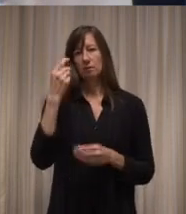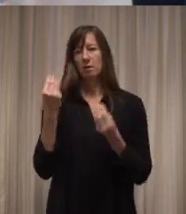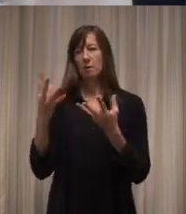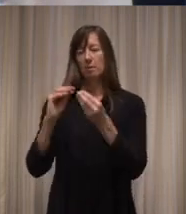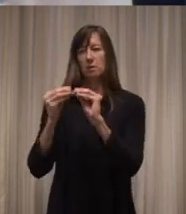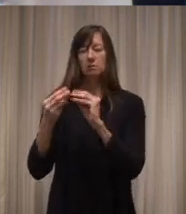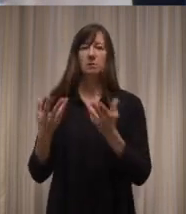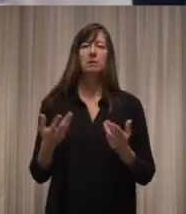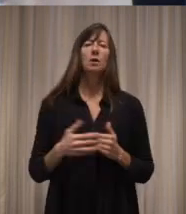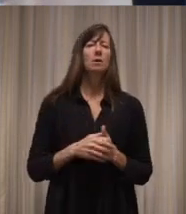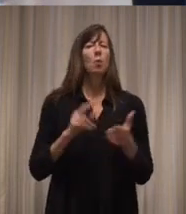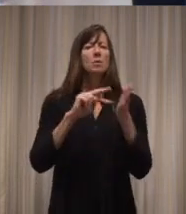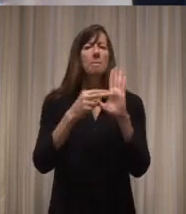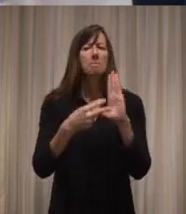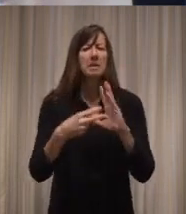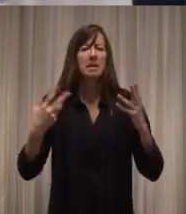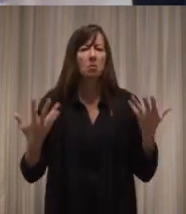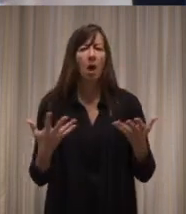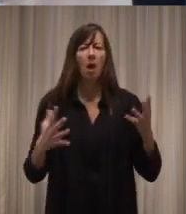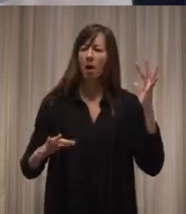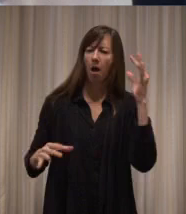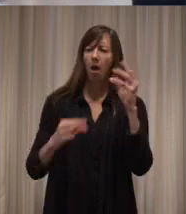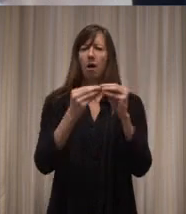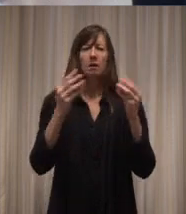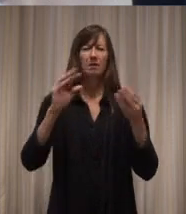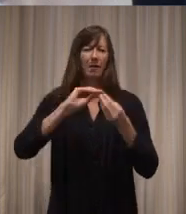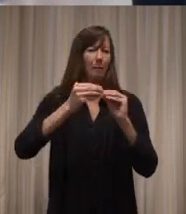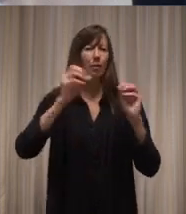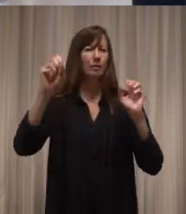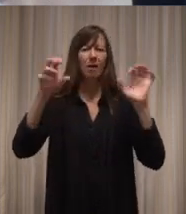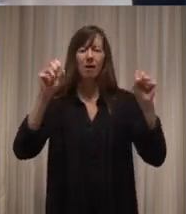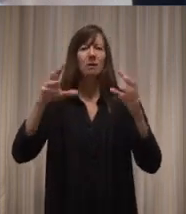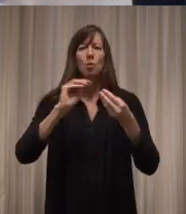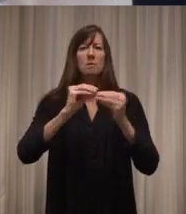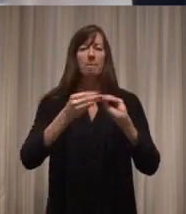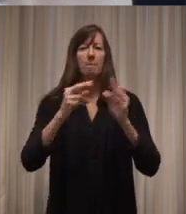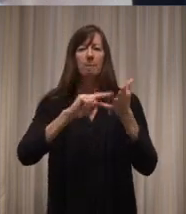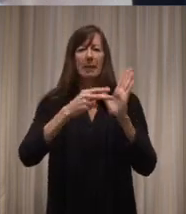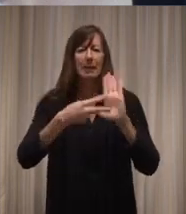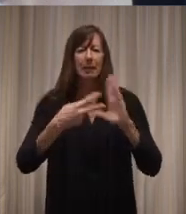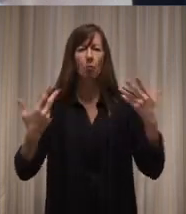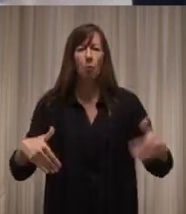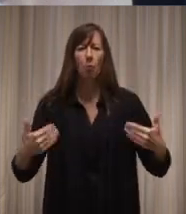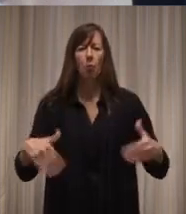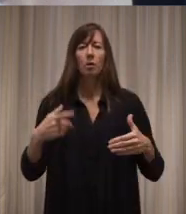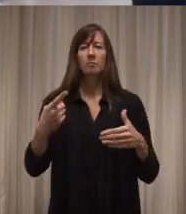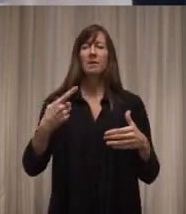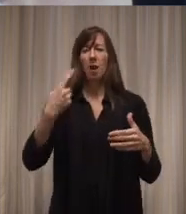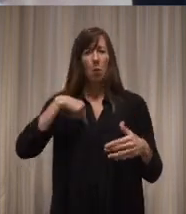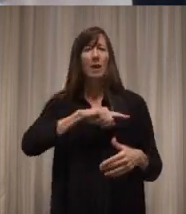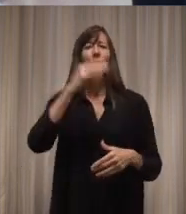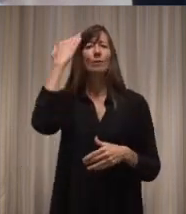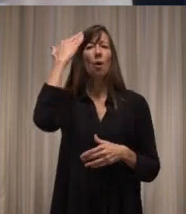What does all this mean? And what does all this mean, knowing, by the way, that we do have a light at the end of the tunnel with generally